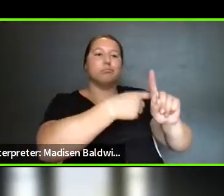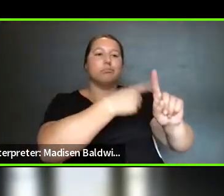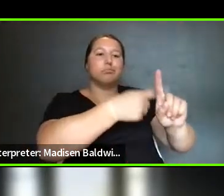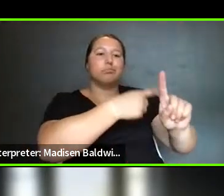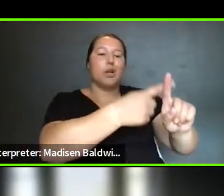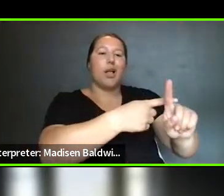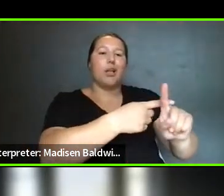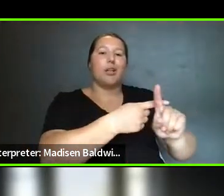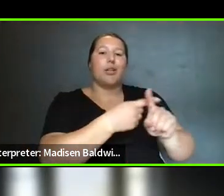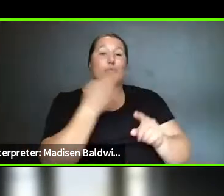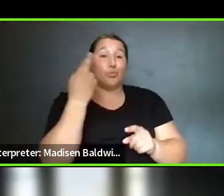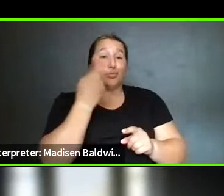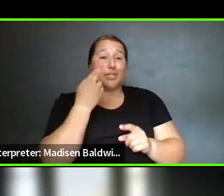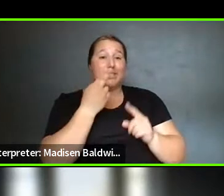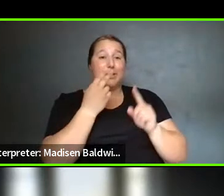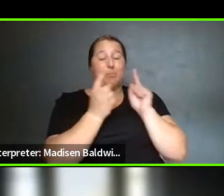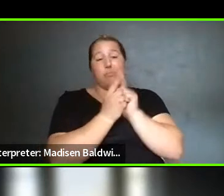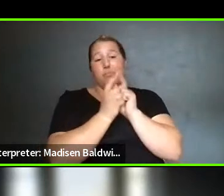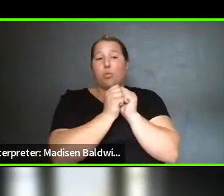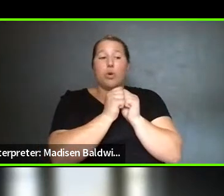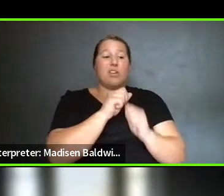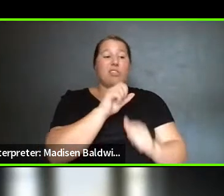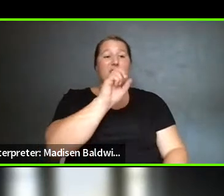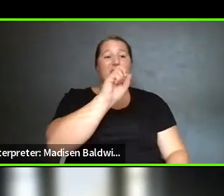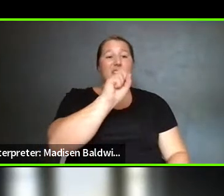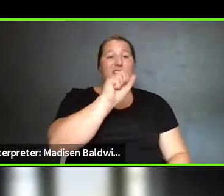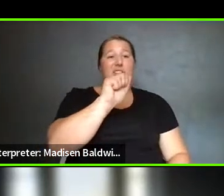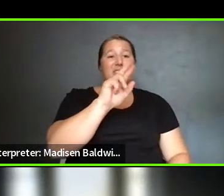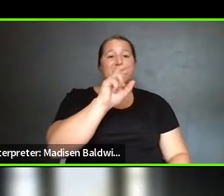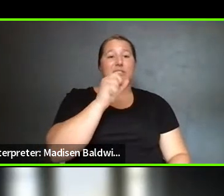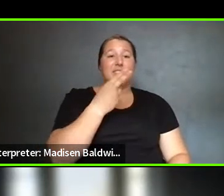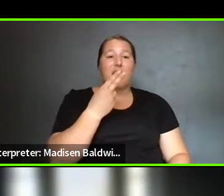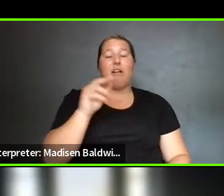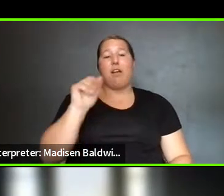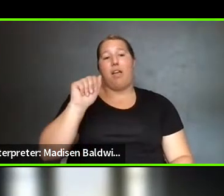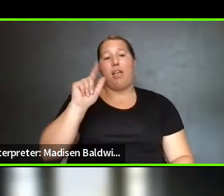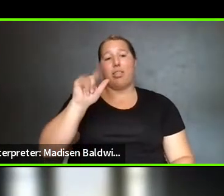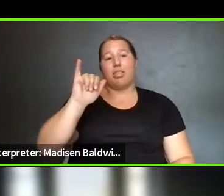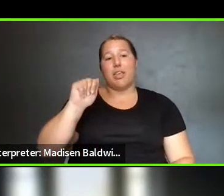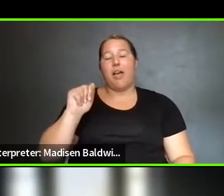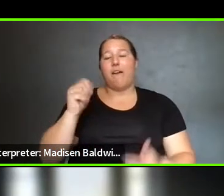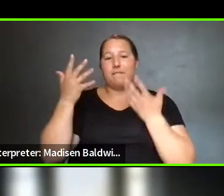come December, we'll gather again and we'll have more updates then.